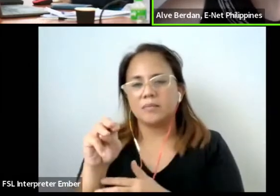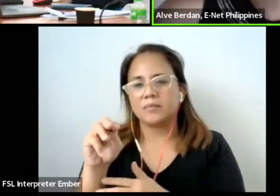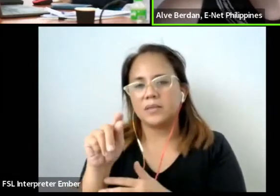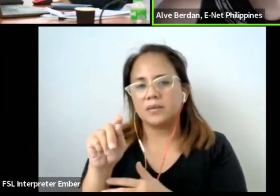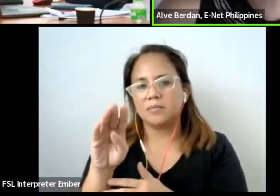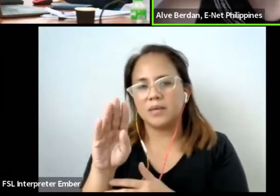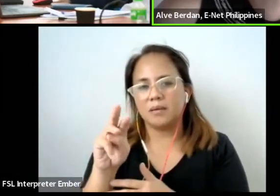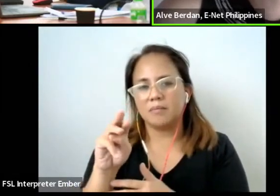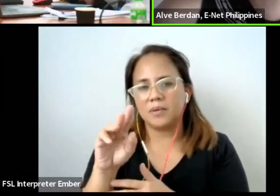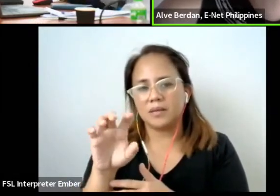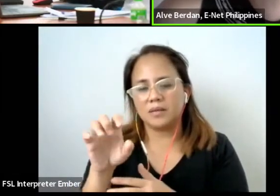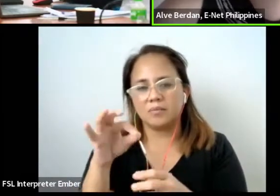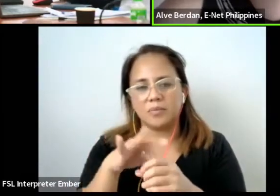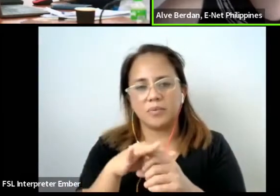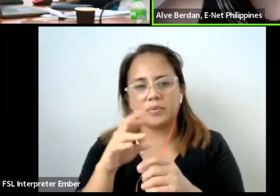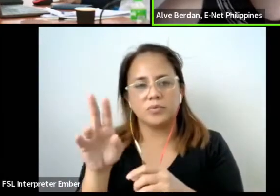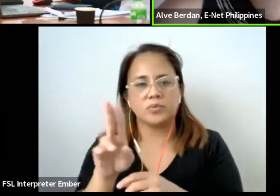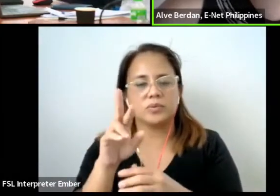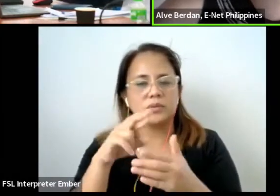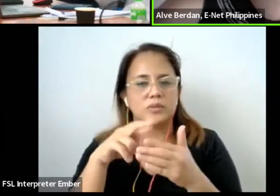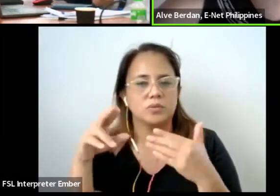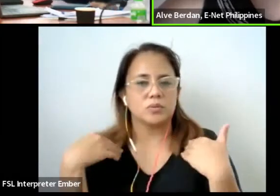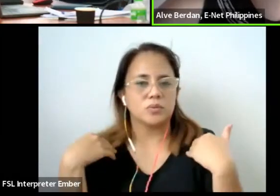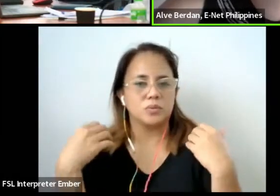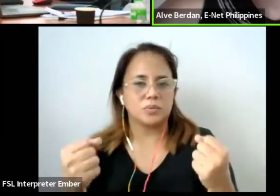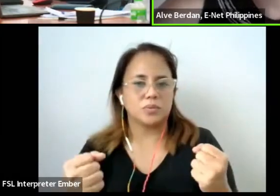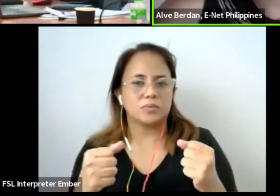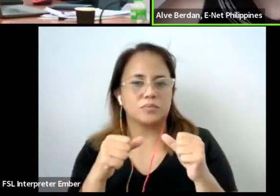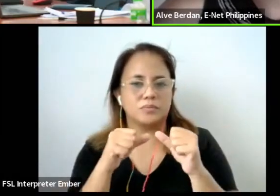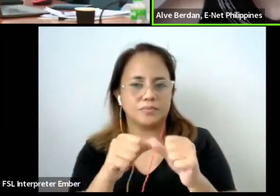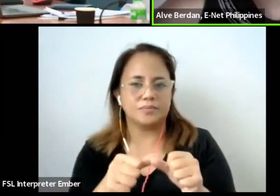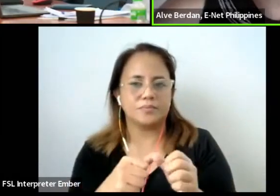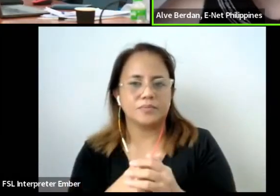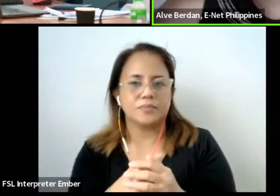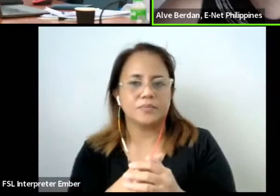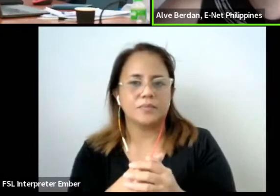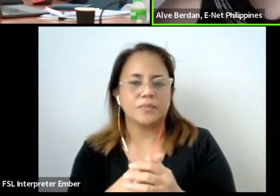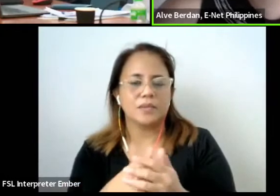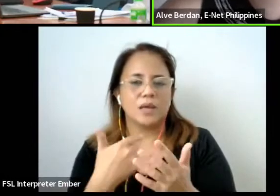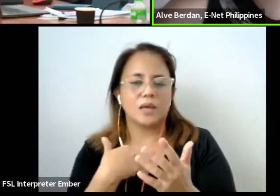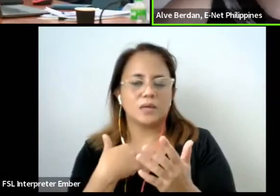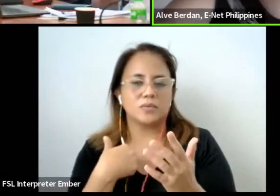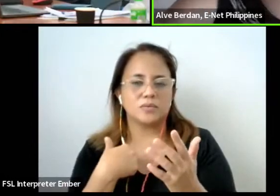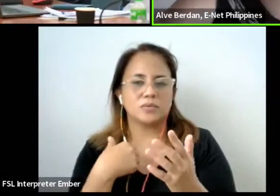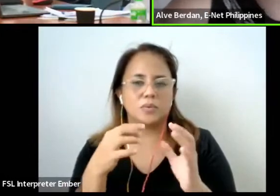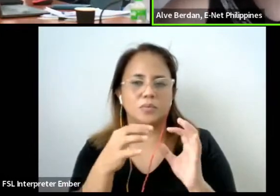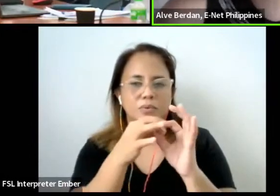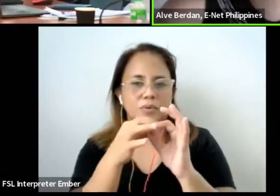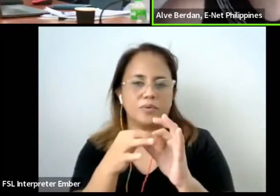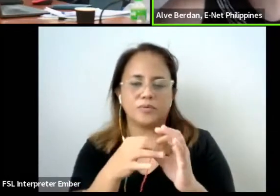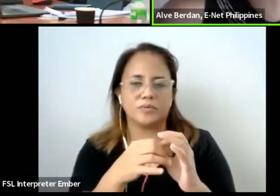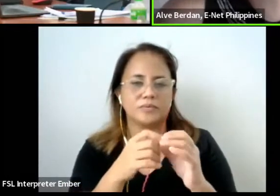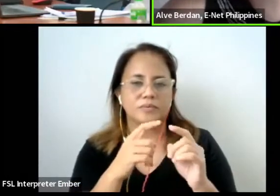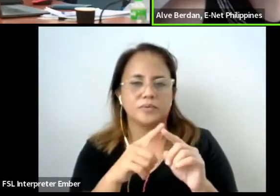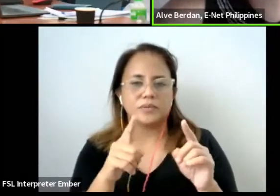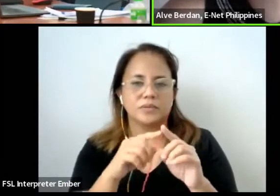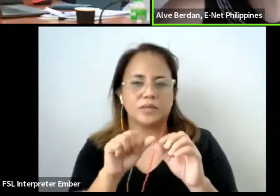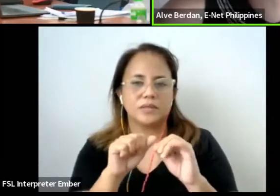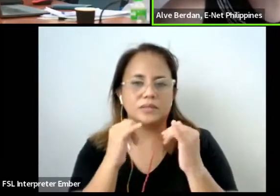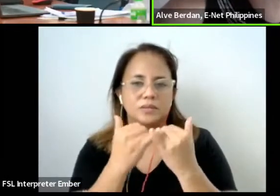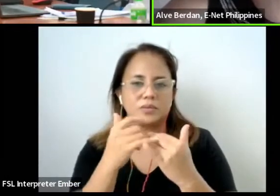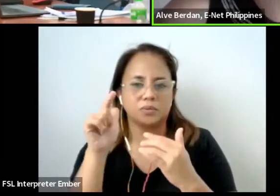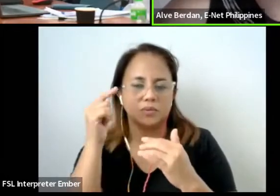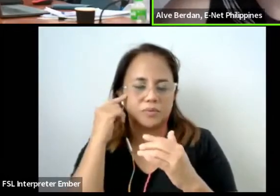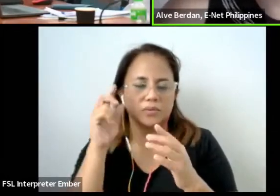MLE program and use the results to strengthen and sustain it. And fifth, cooperation and support from multiple agencies,